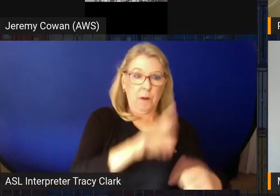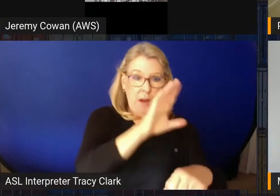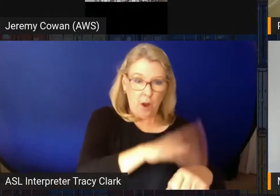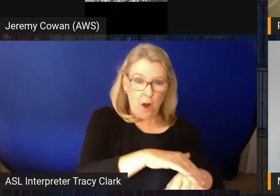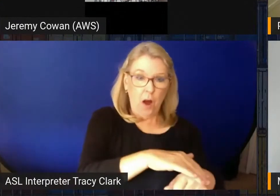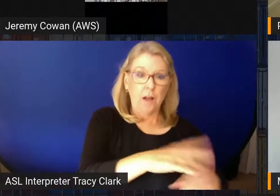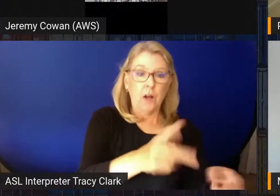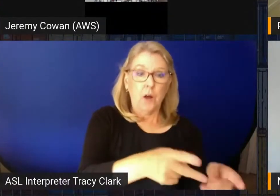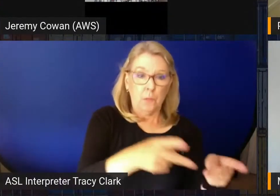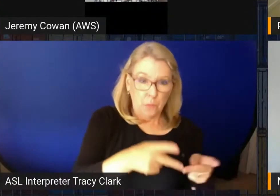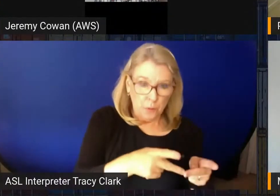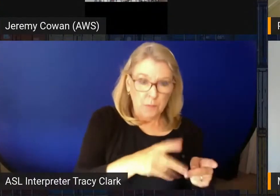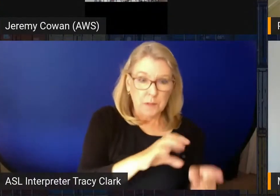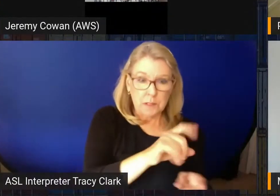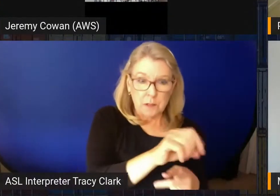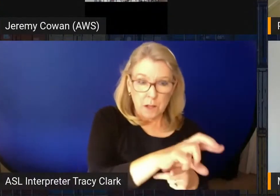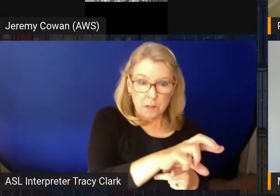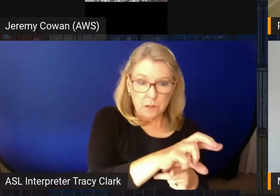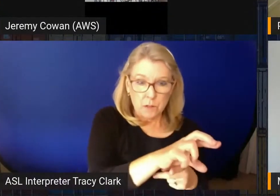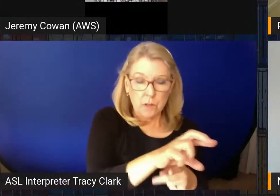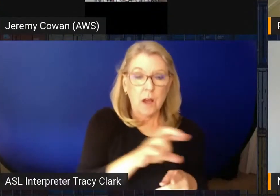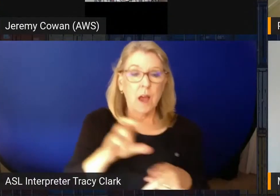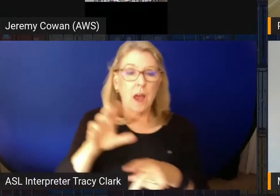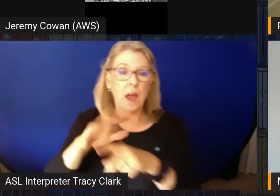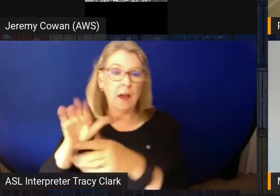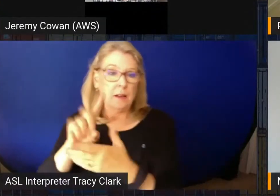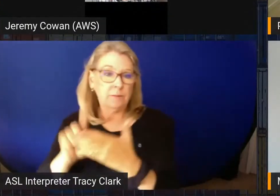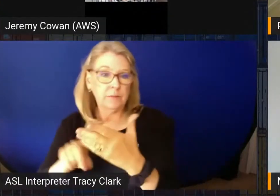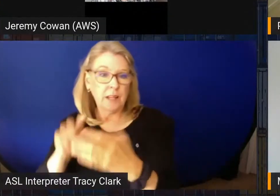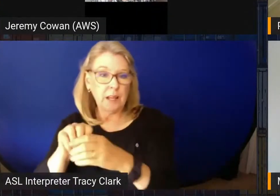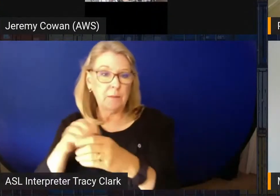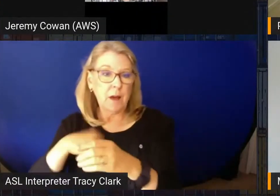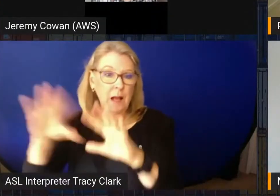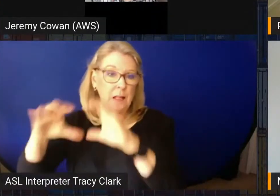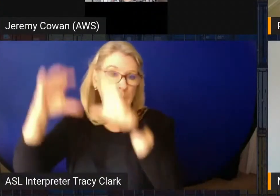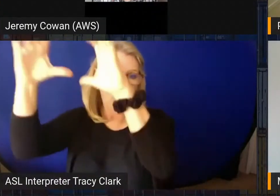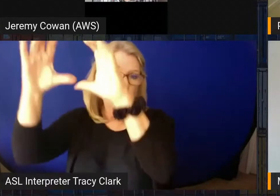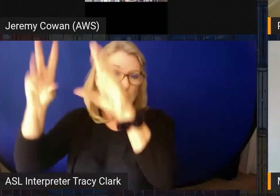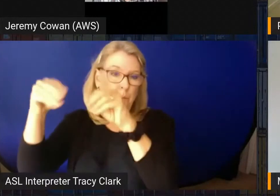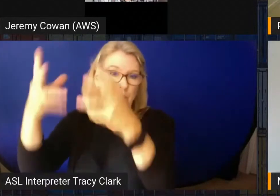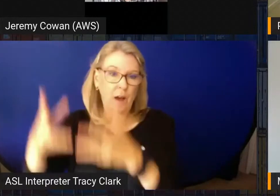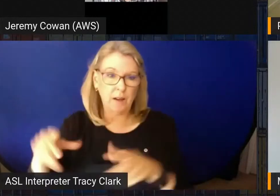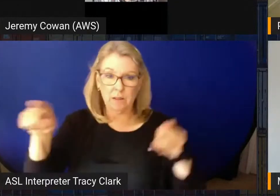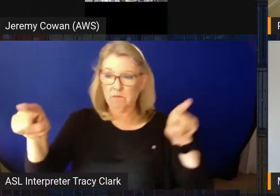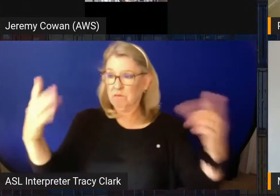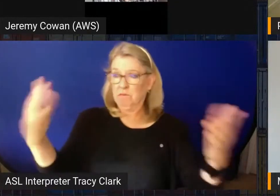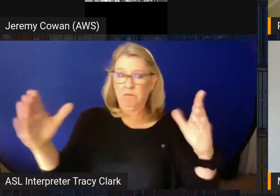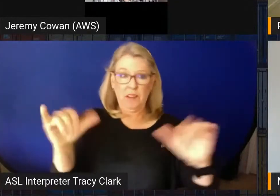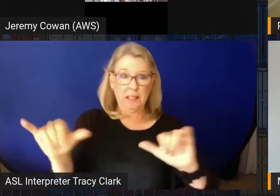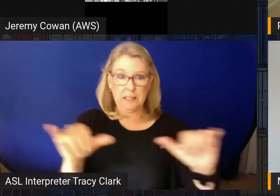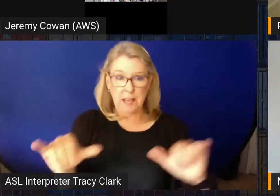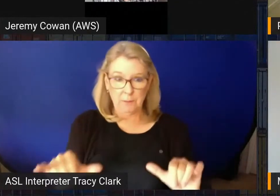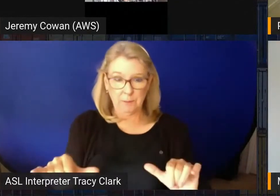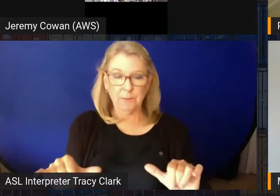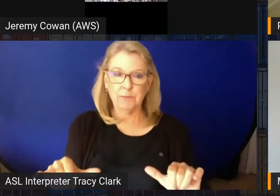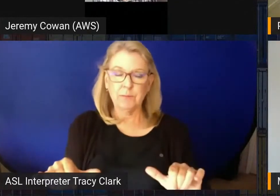in another cloud provider the same as it is in EKS. Nice. Rob, any